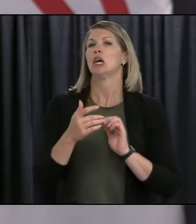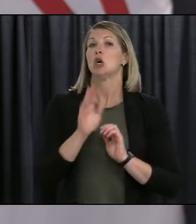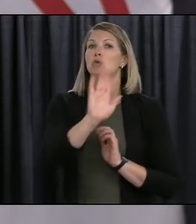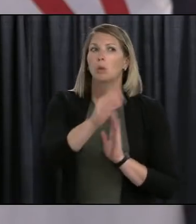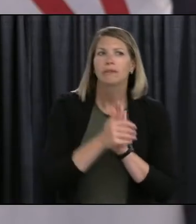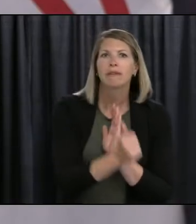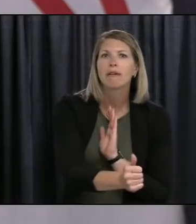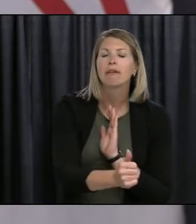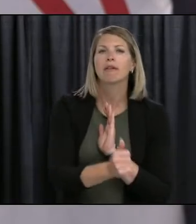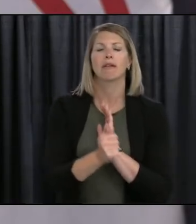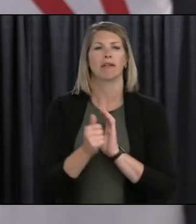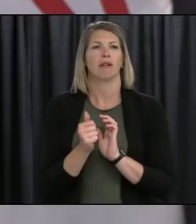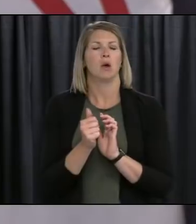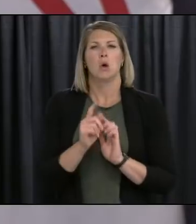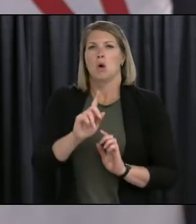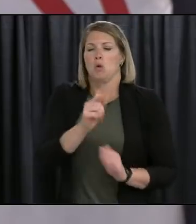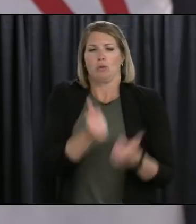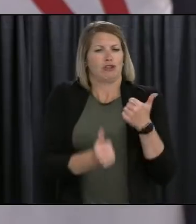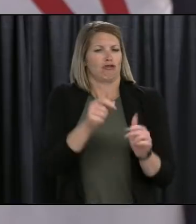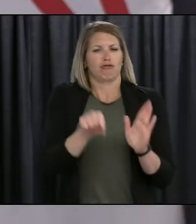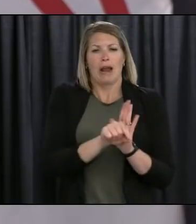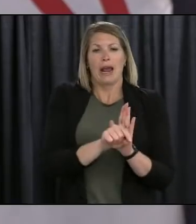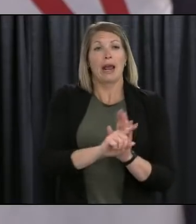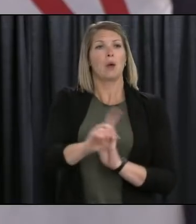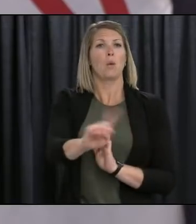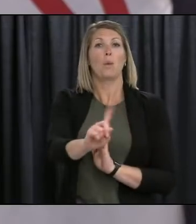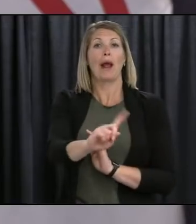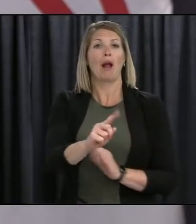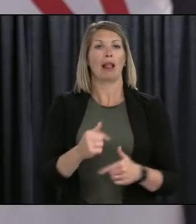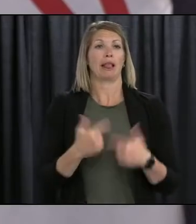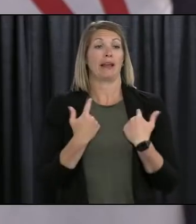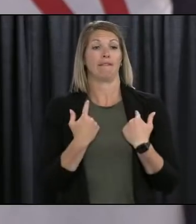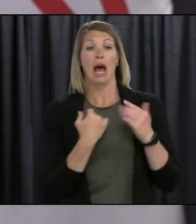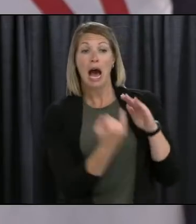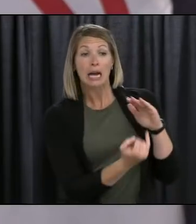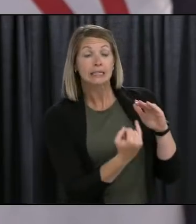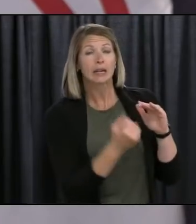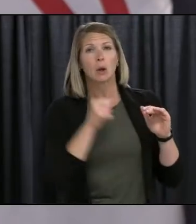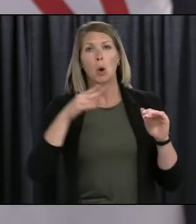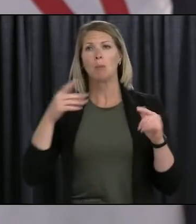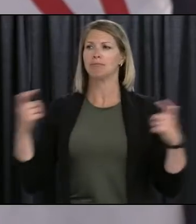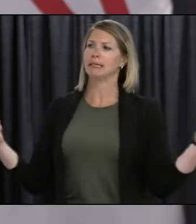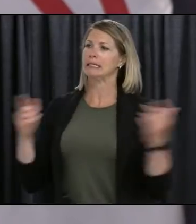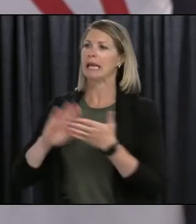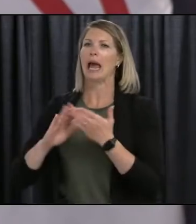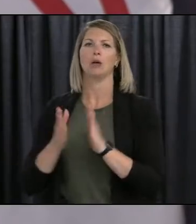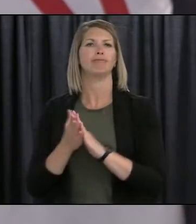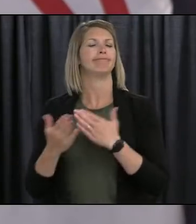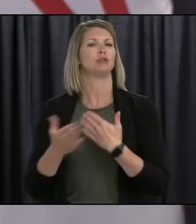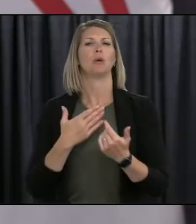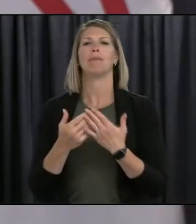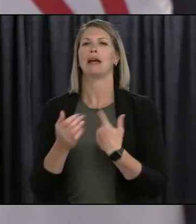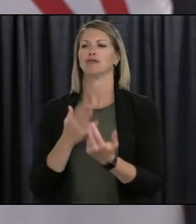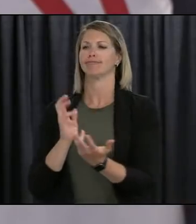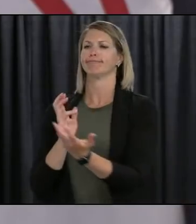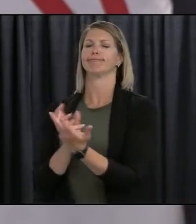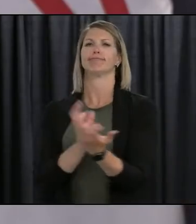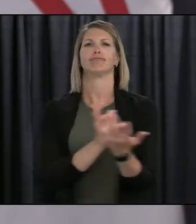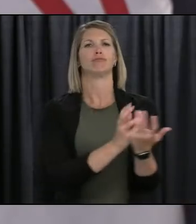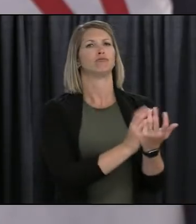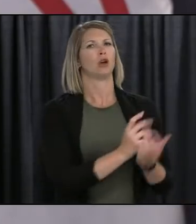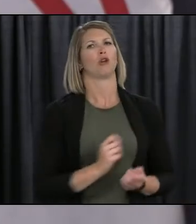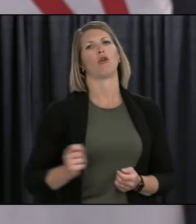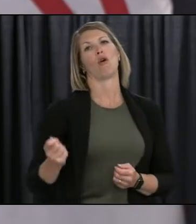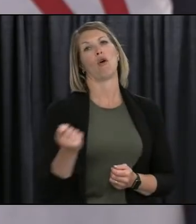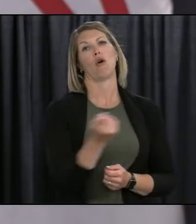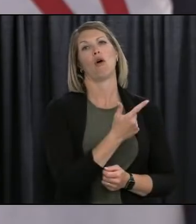live in our province, or their social economic status. So really it's about making sure students can continue their learning outside